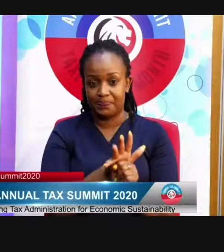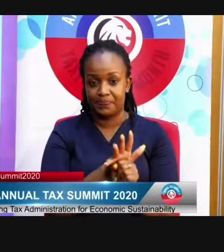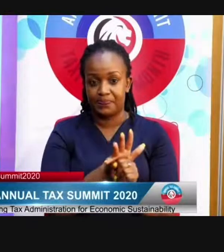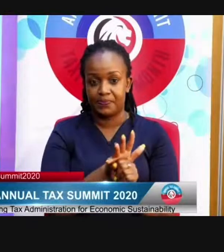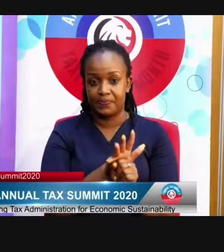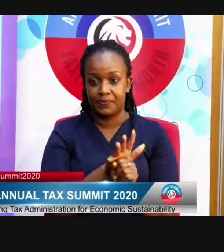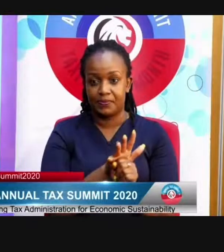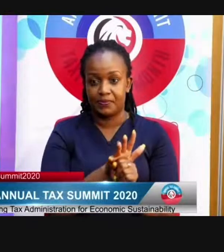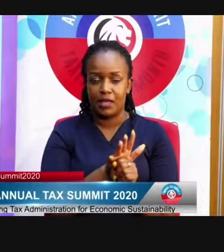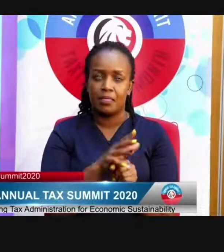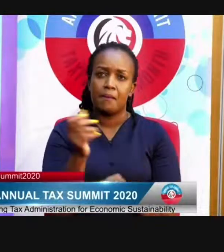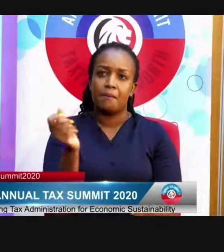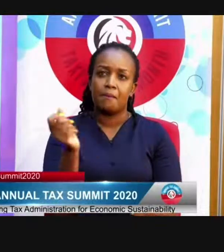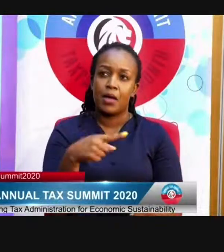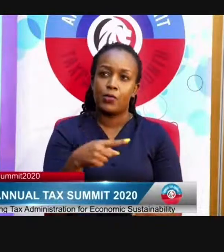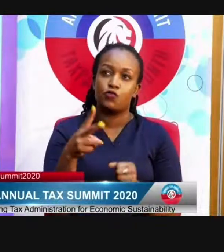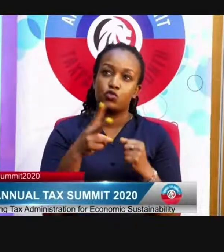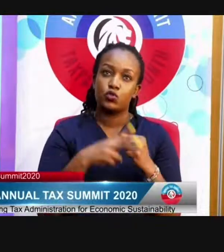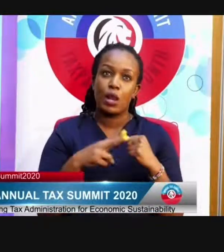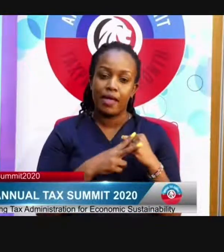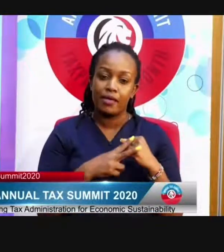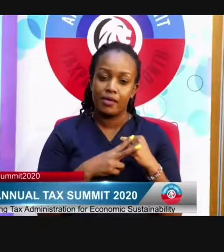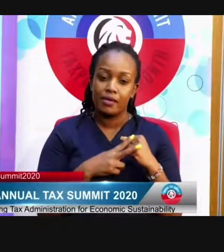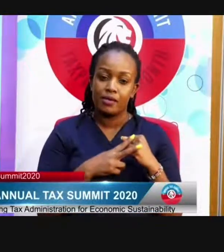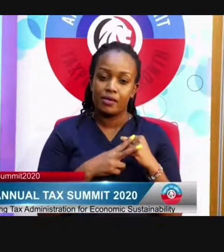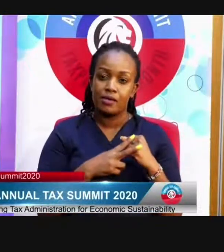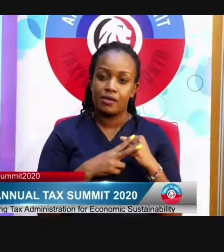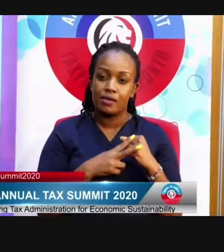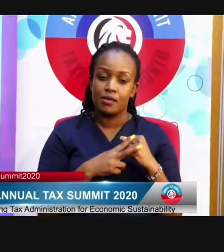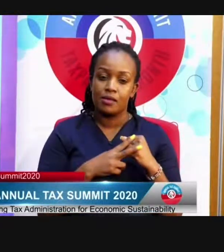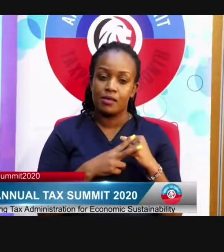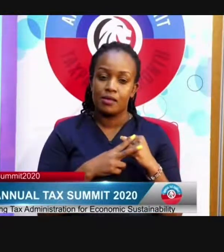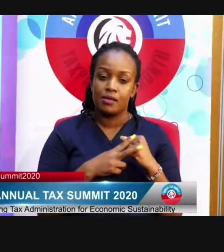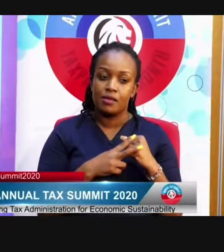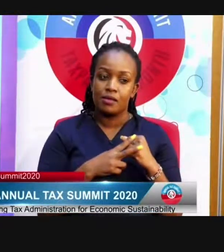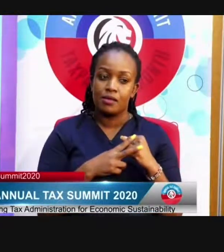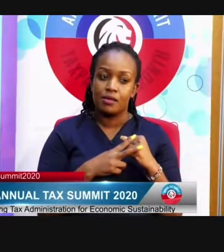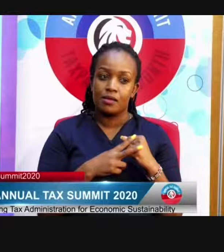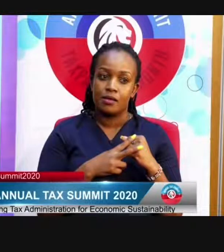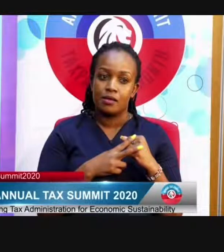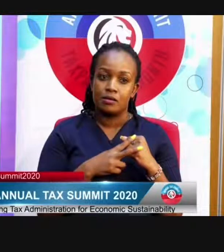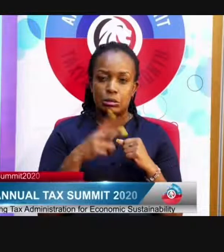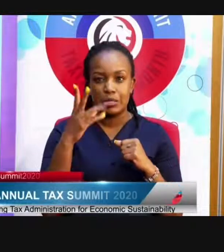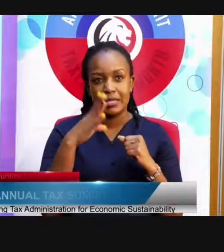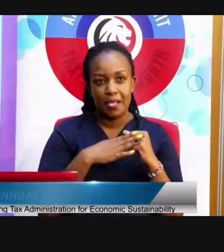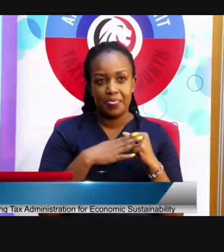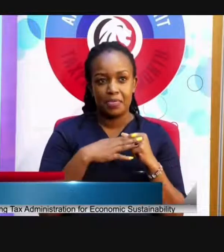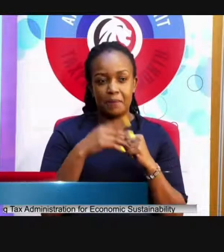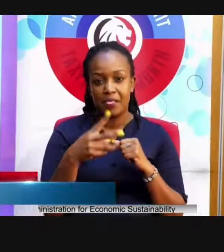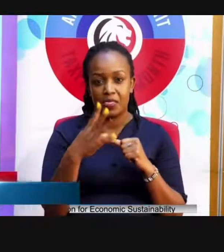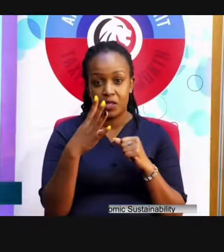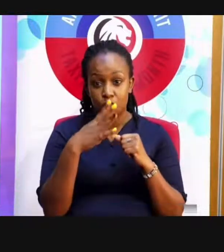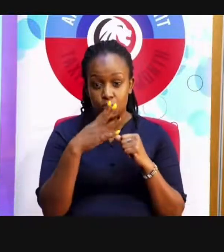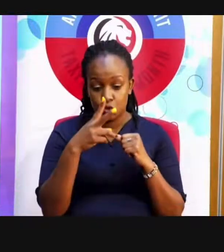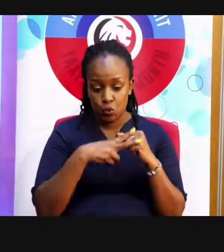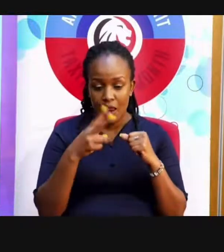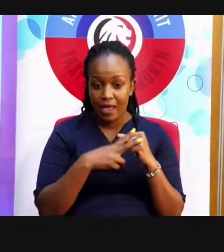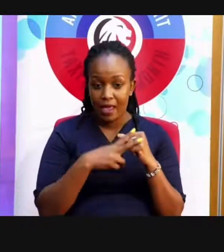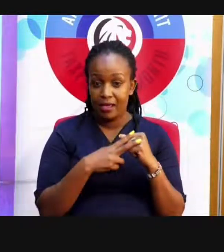July 14th, 29th of July, we were sitting at